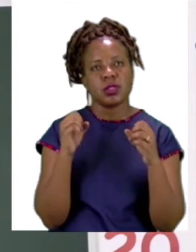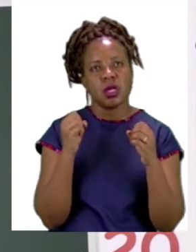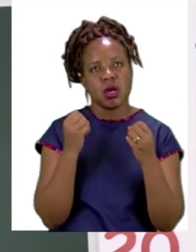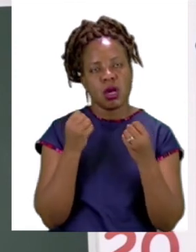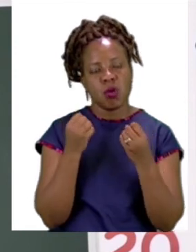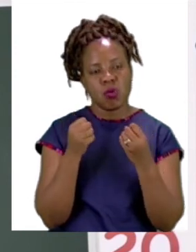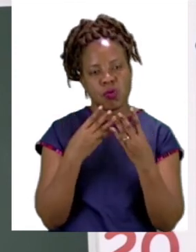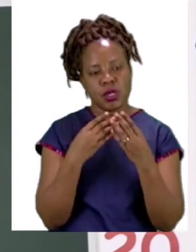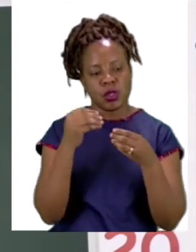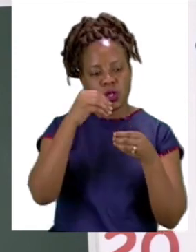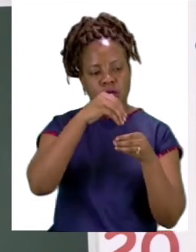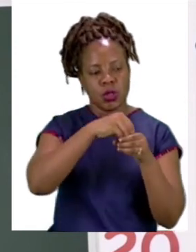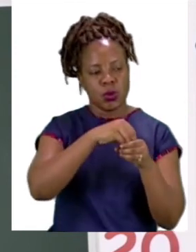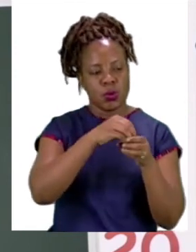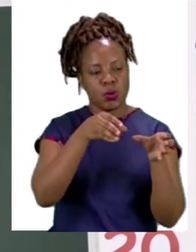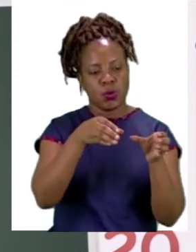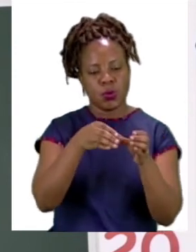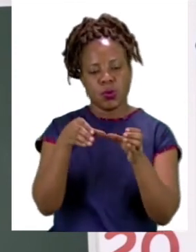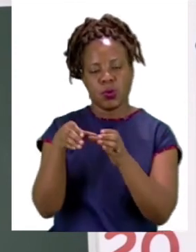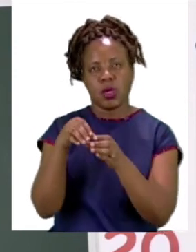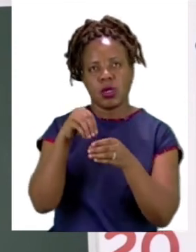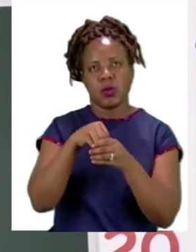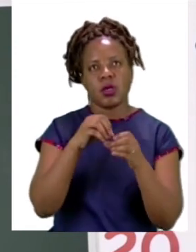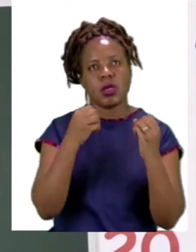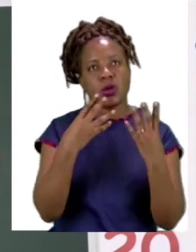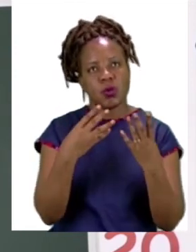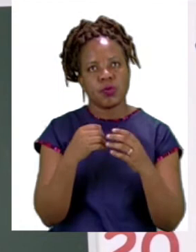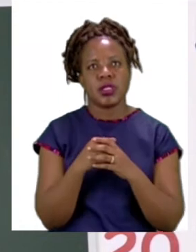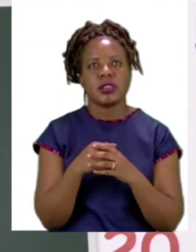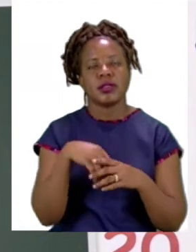which group? 3. 1, 2,